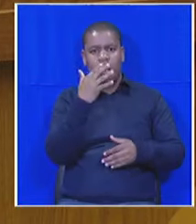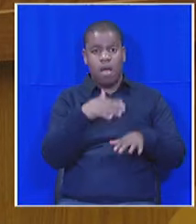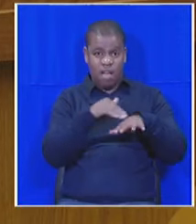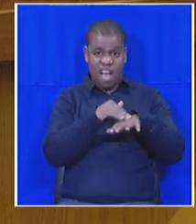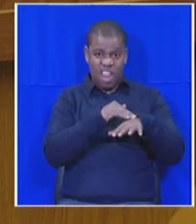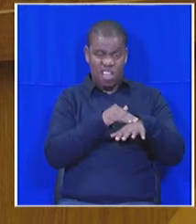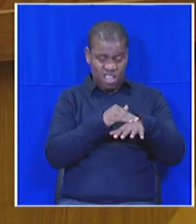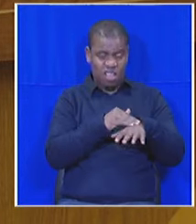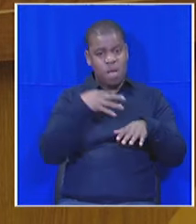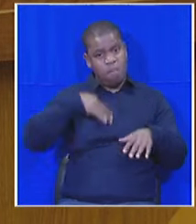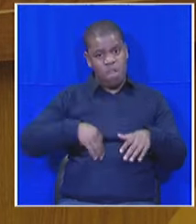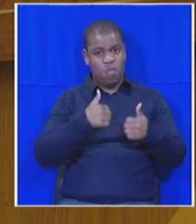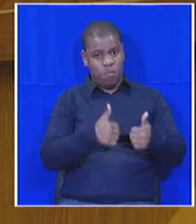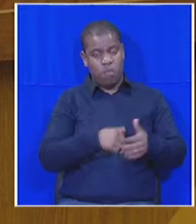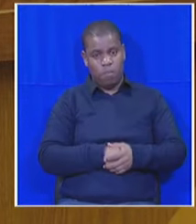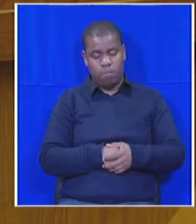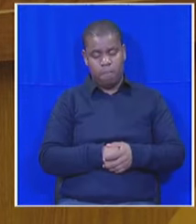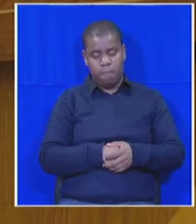point. Duo,